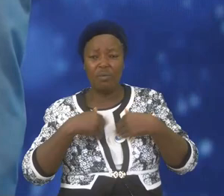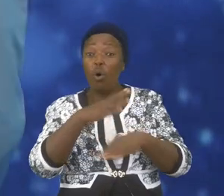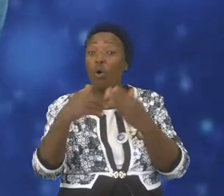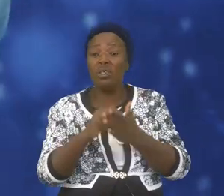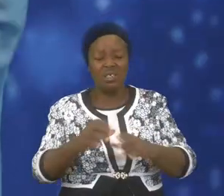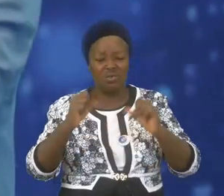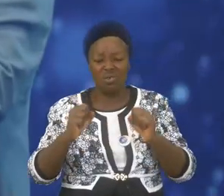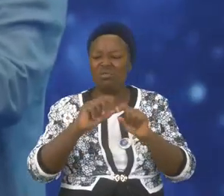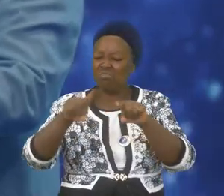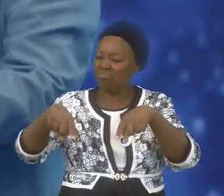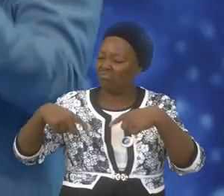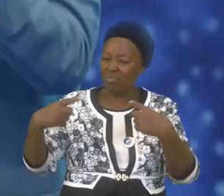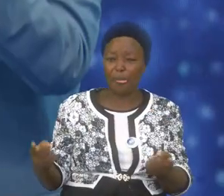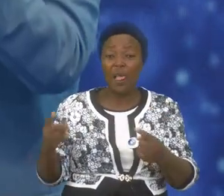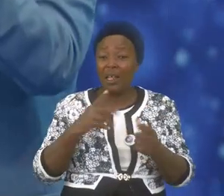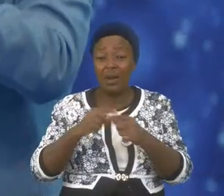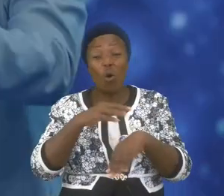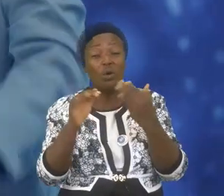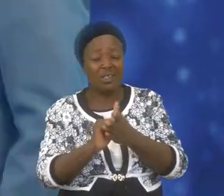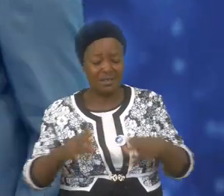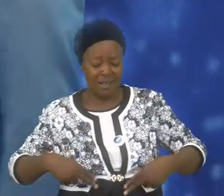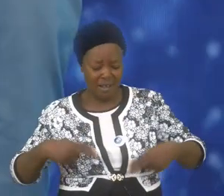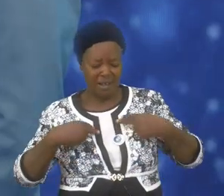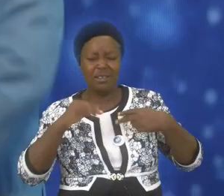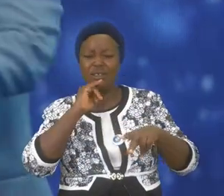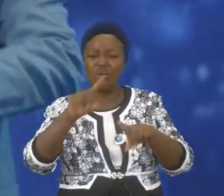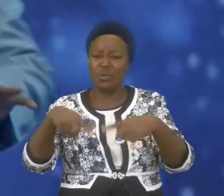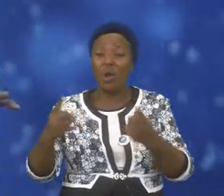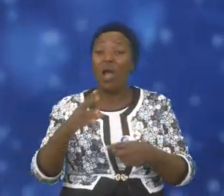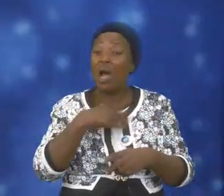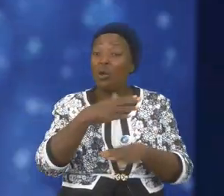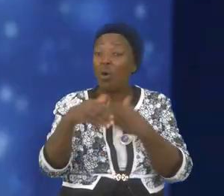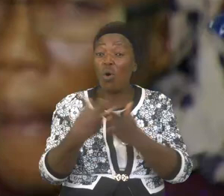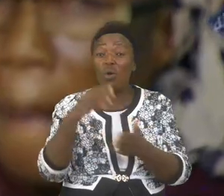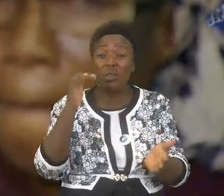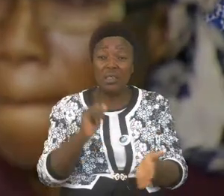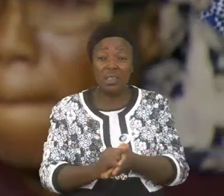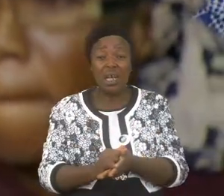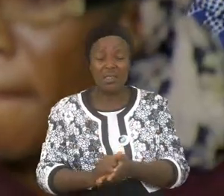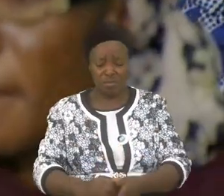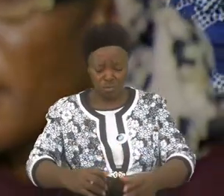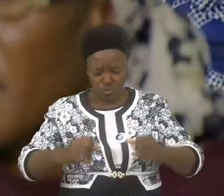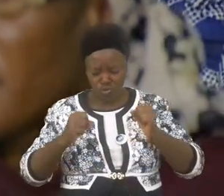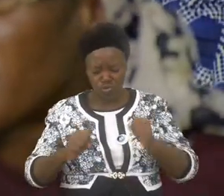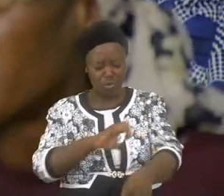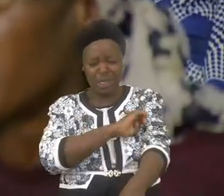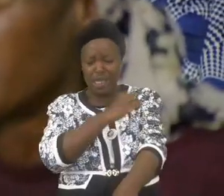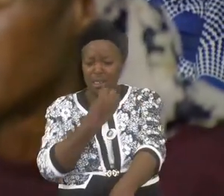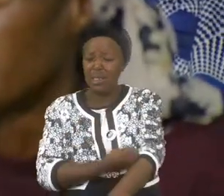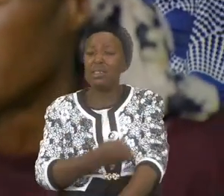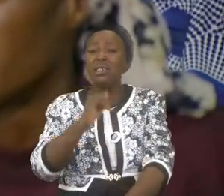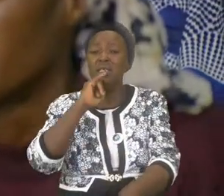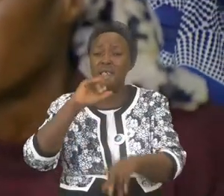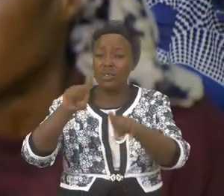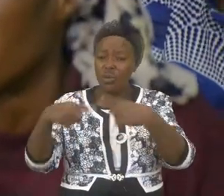gone. All that ability is gone. All that strength of life and